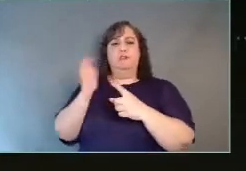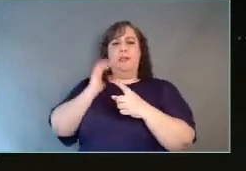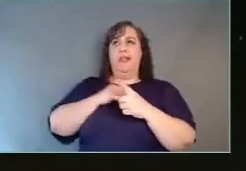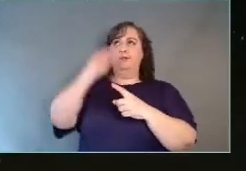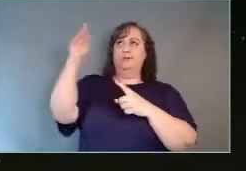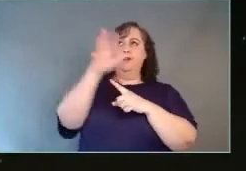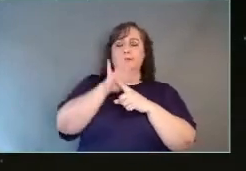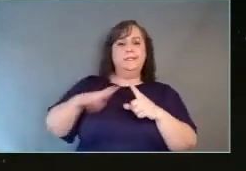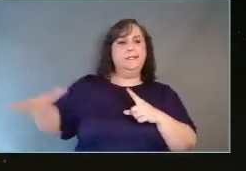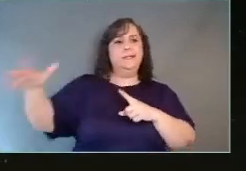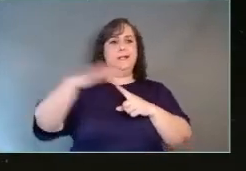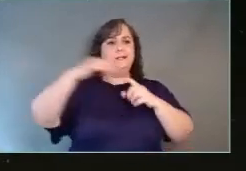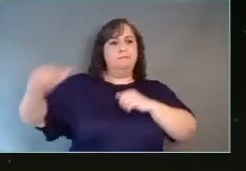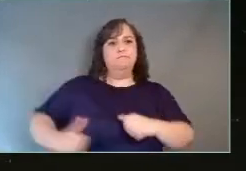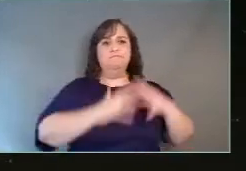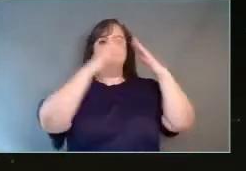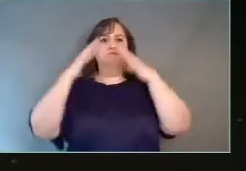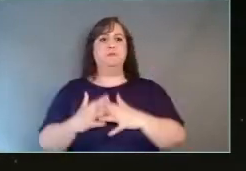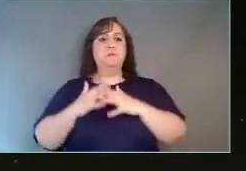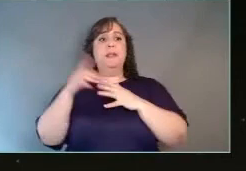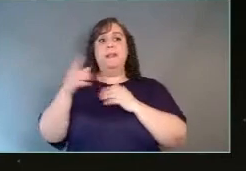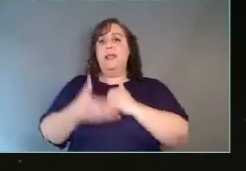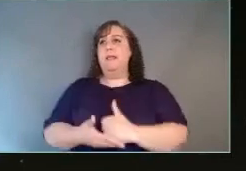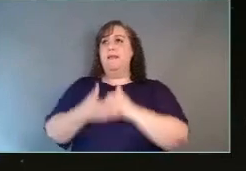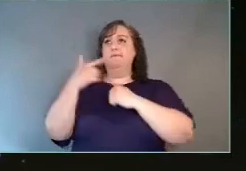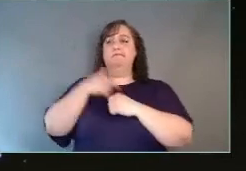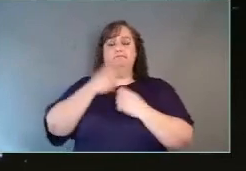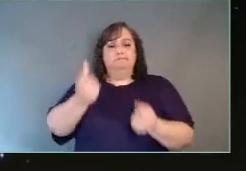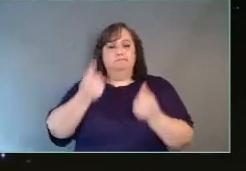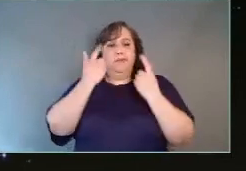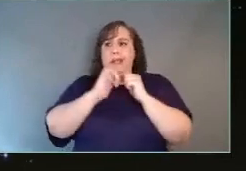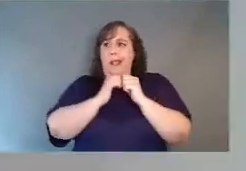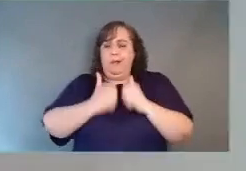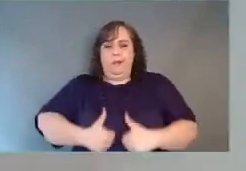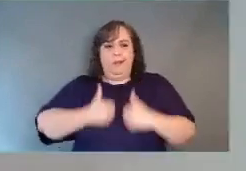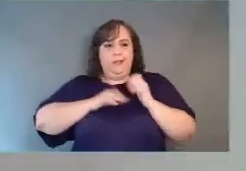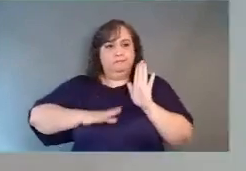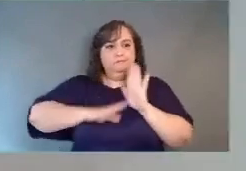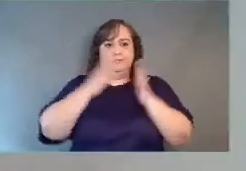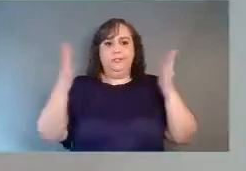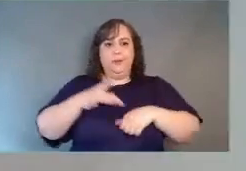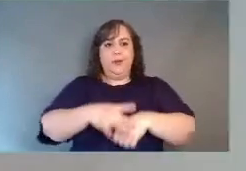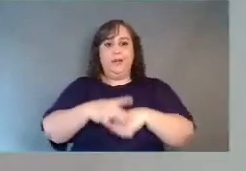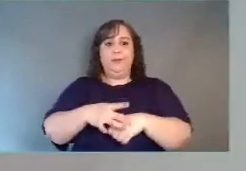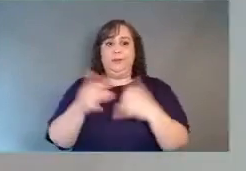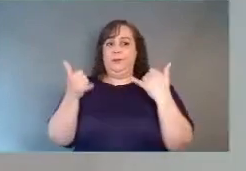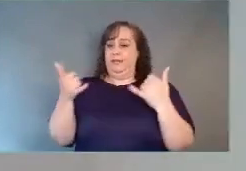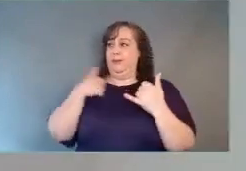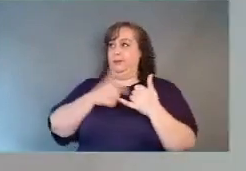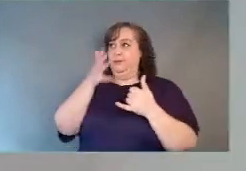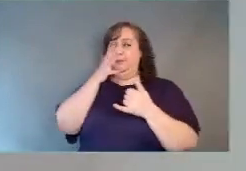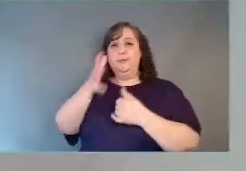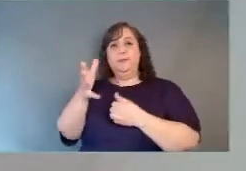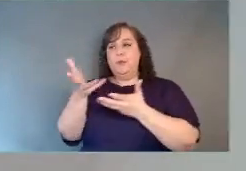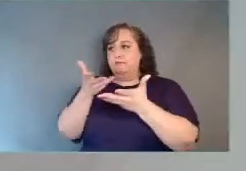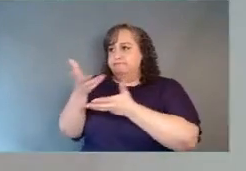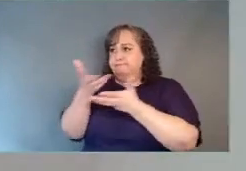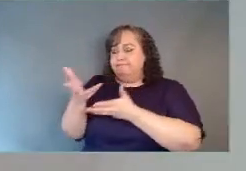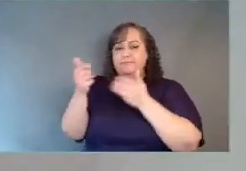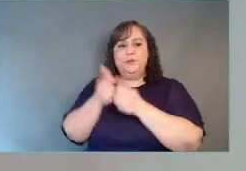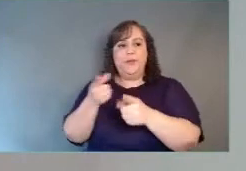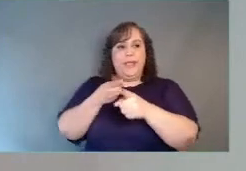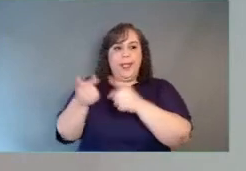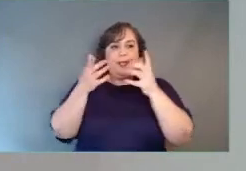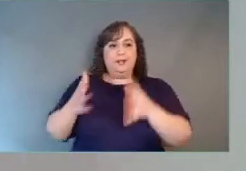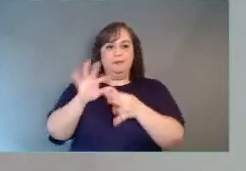4.5 billion-year-old asteroid named Bennu, along with missions to the Trojan asteroids, a metal asteroid